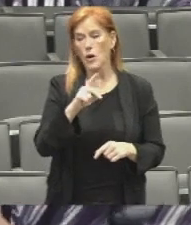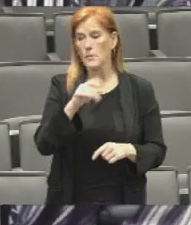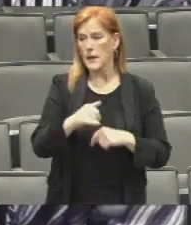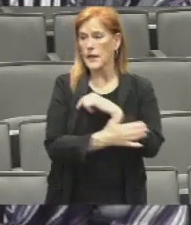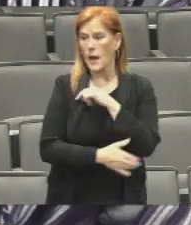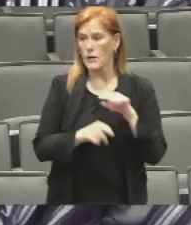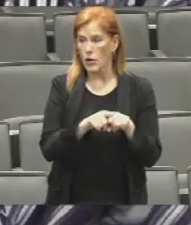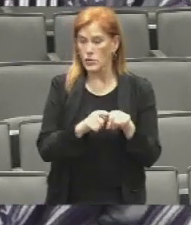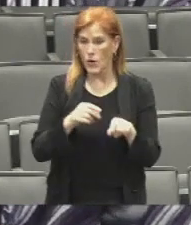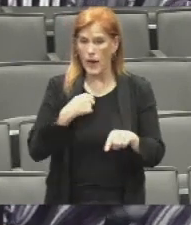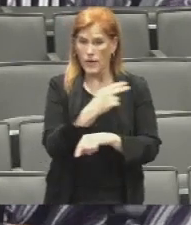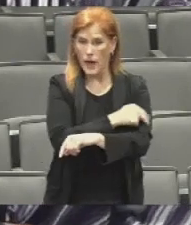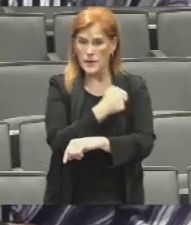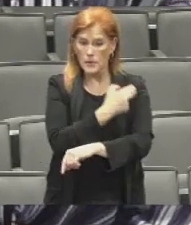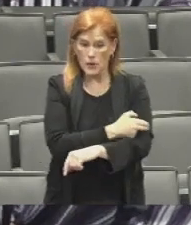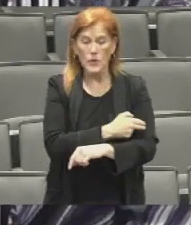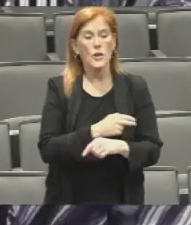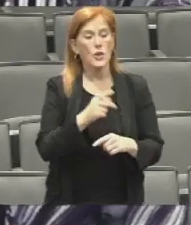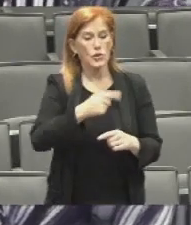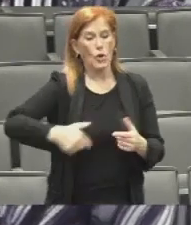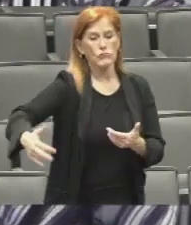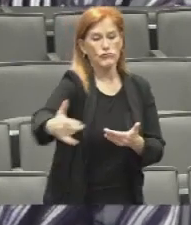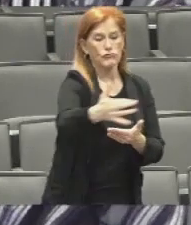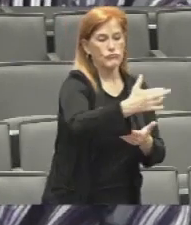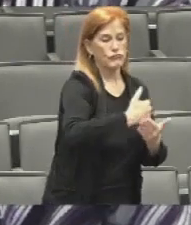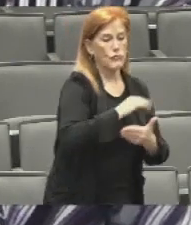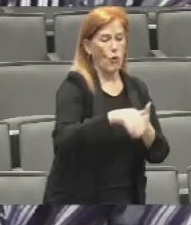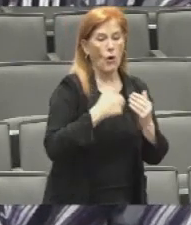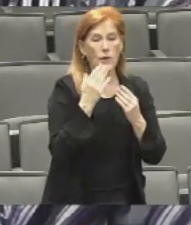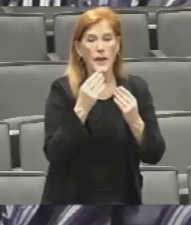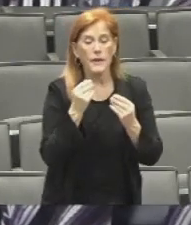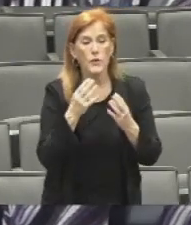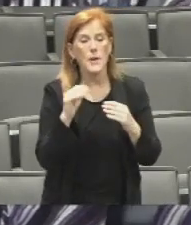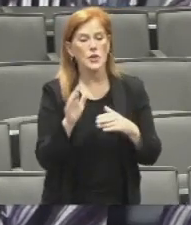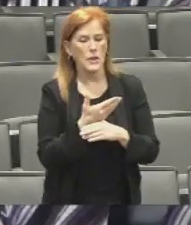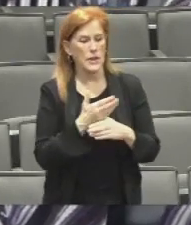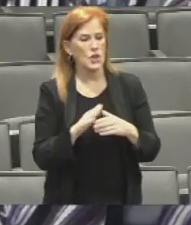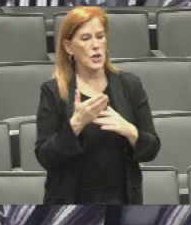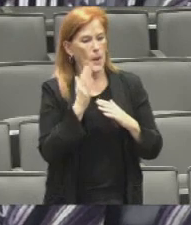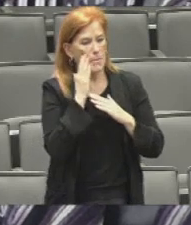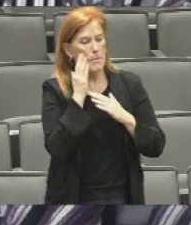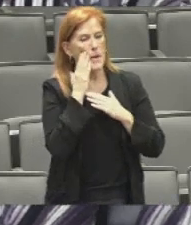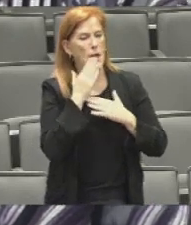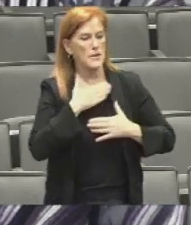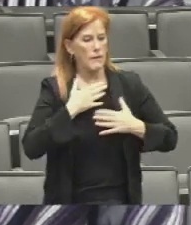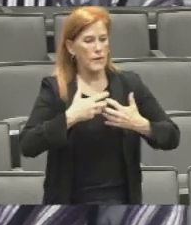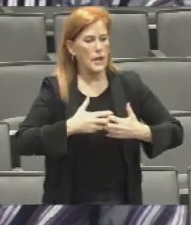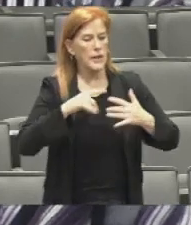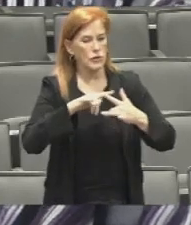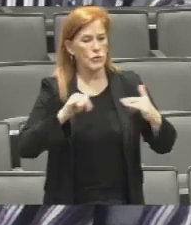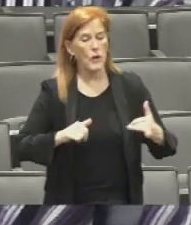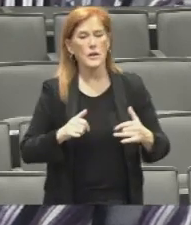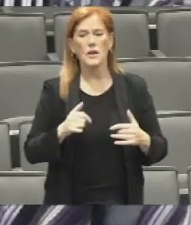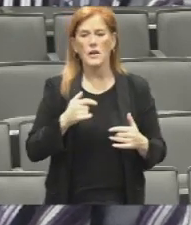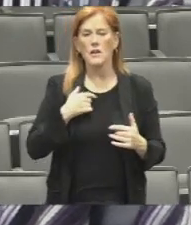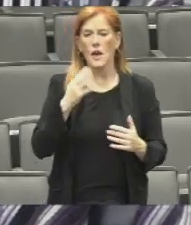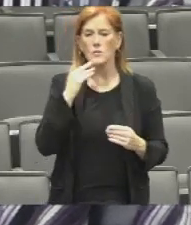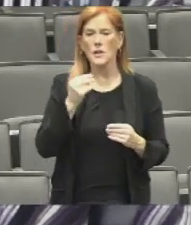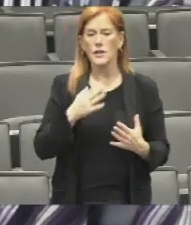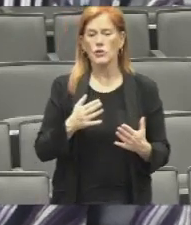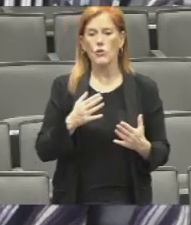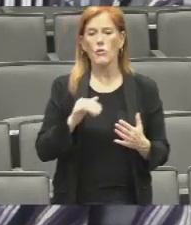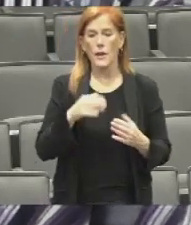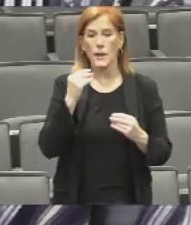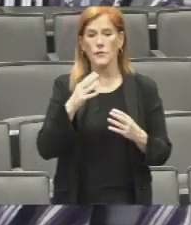And they would all share in their resources. So I just wanted you to have that background